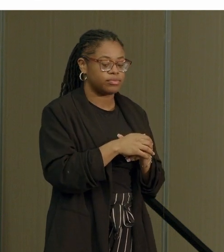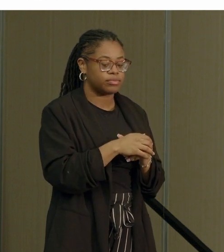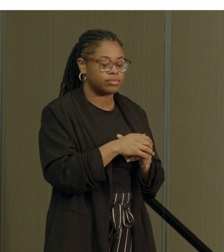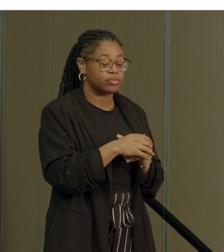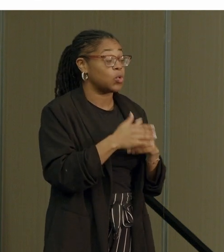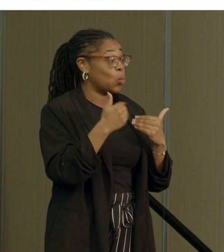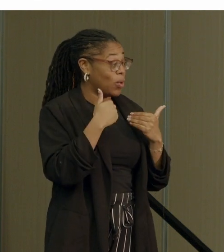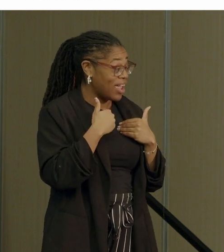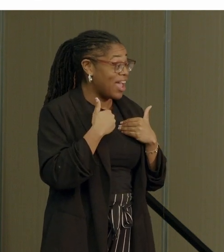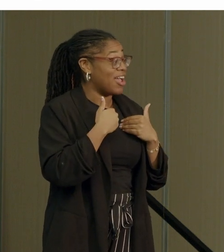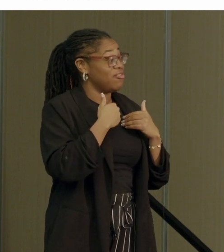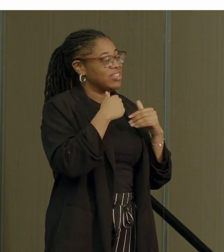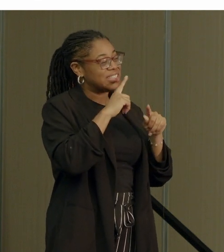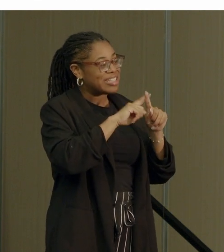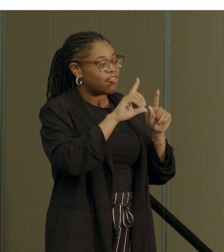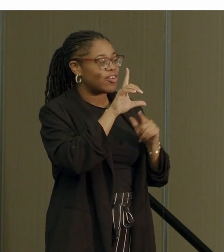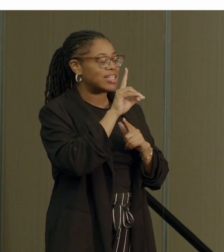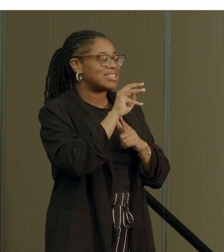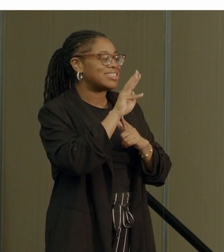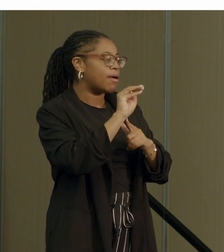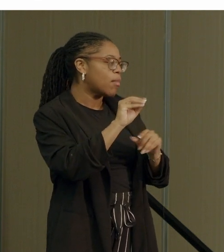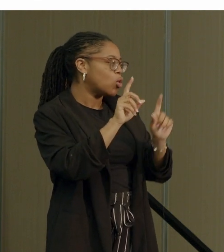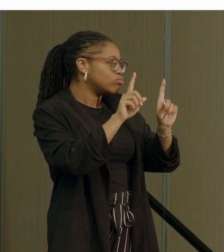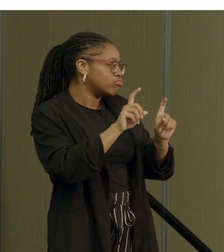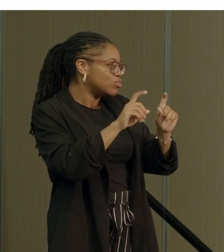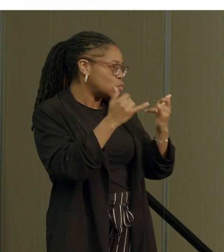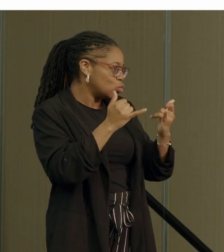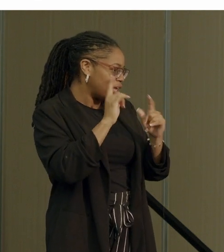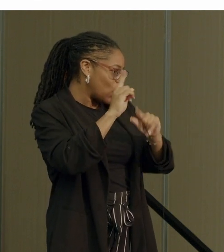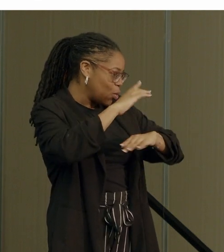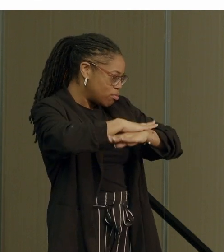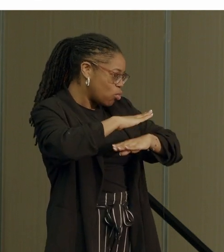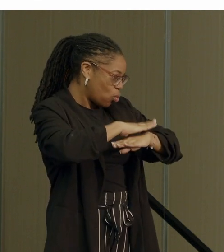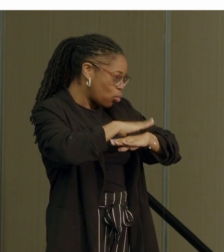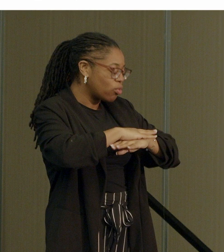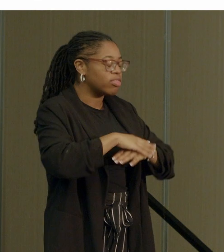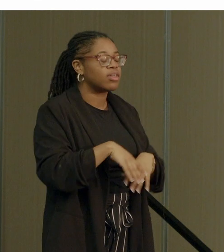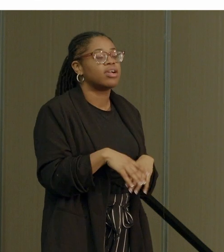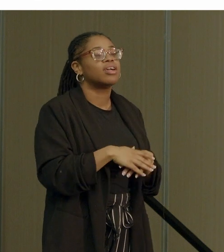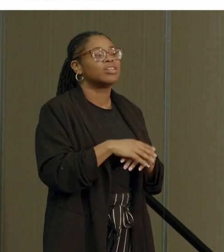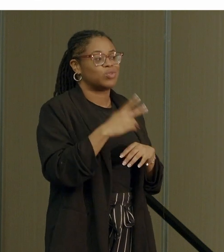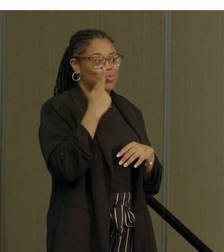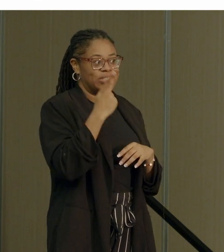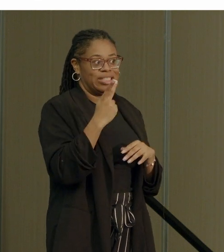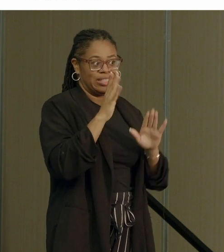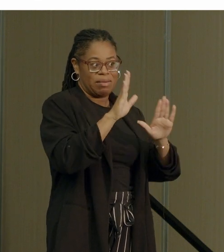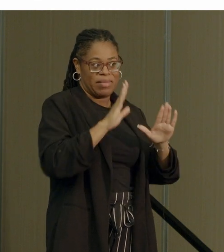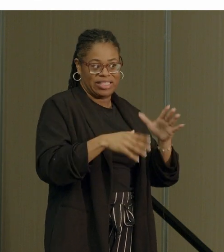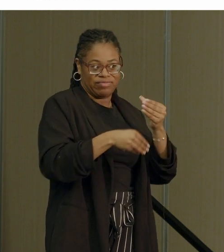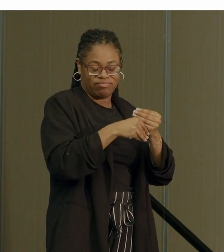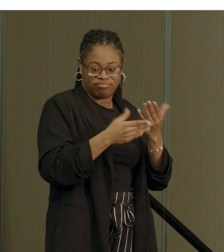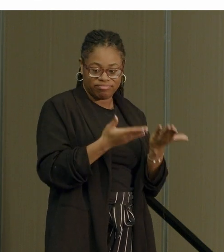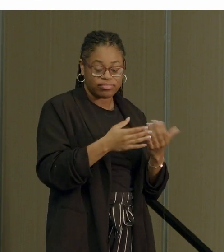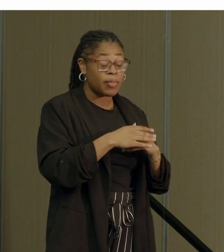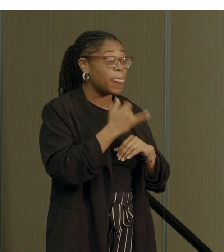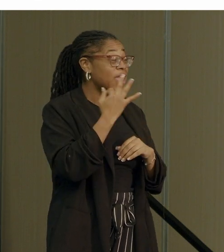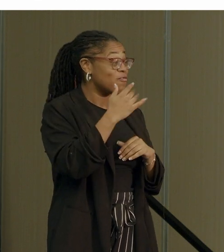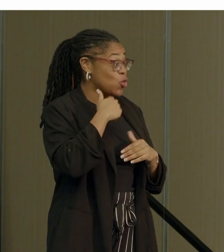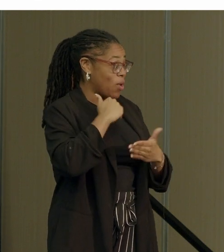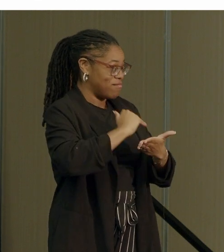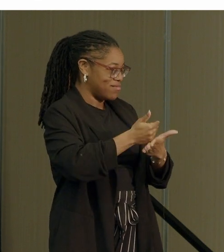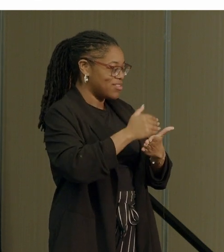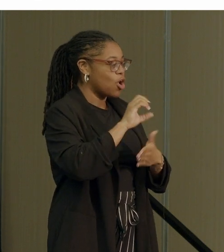have demos of it today in our booth, so we encourage you to come to our booth, check out this amazing feature, and if you have a